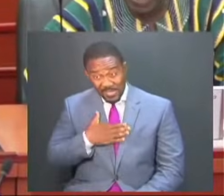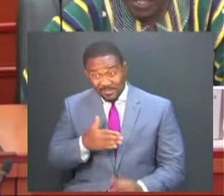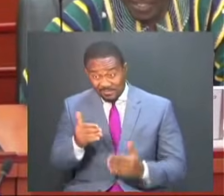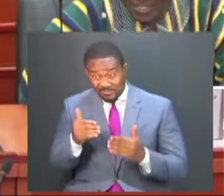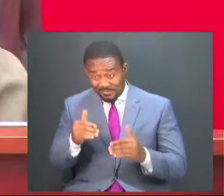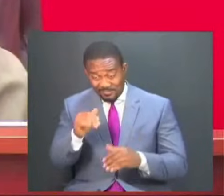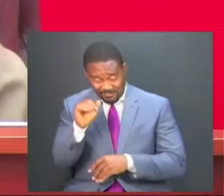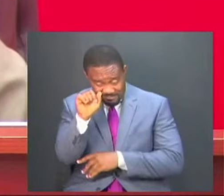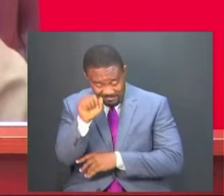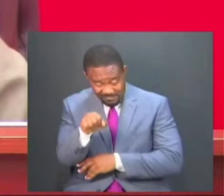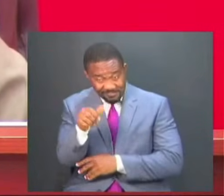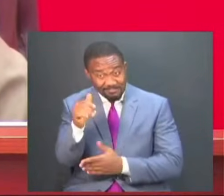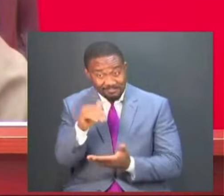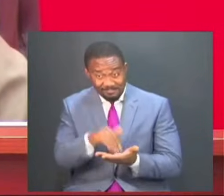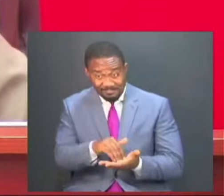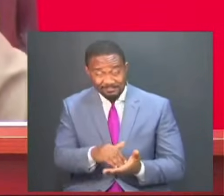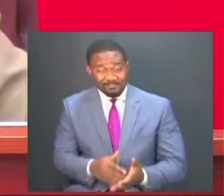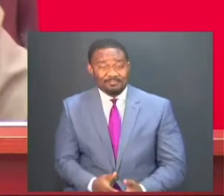yes.